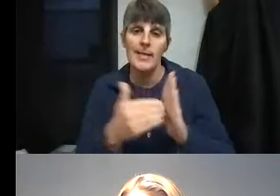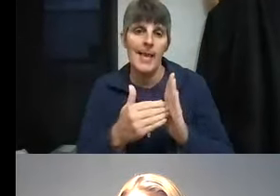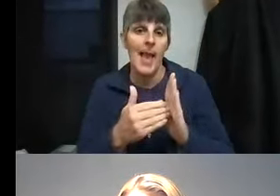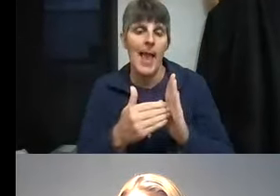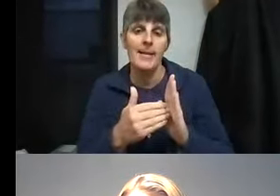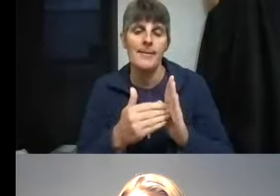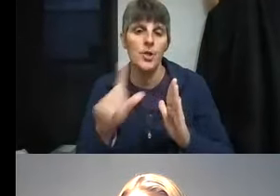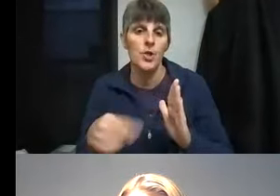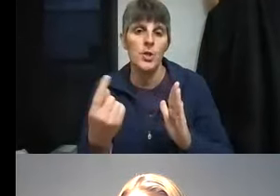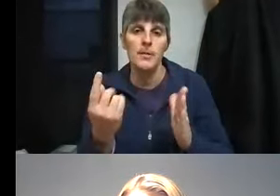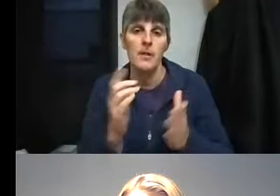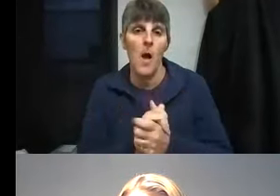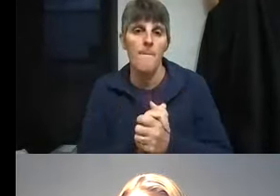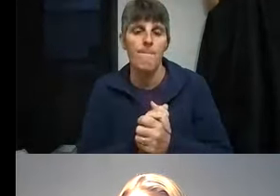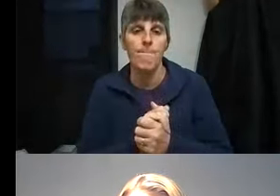just